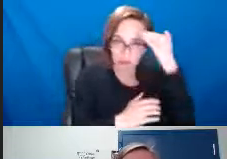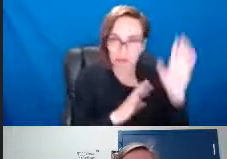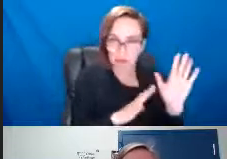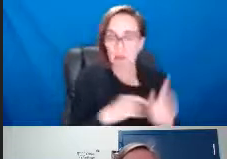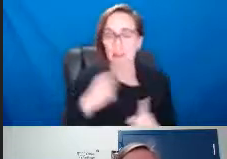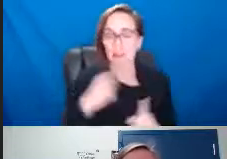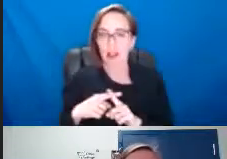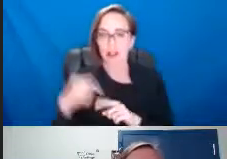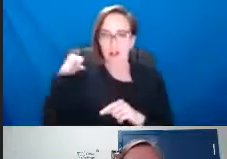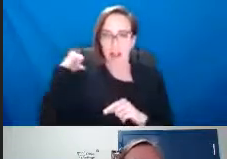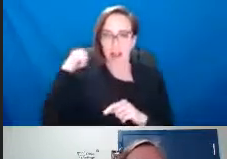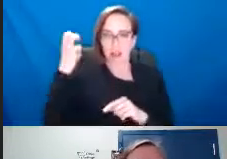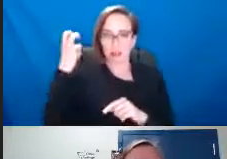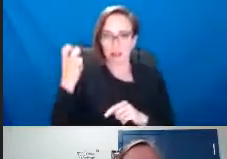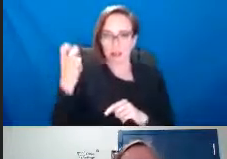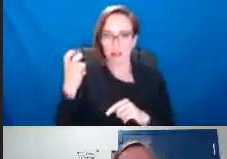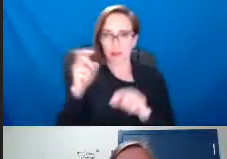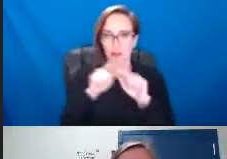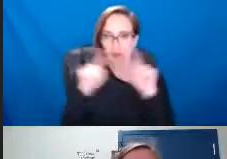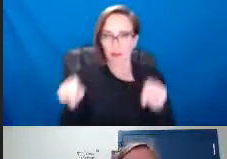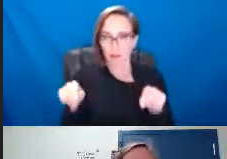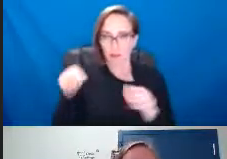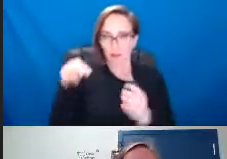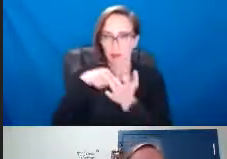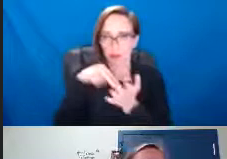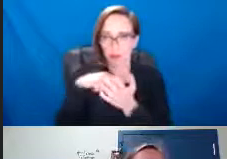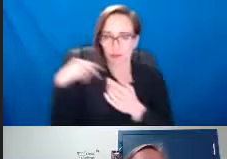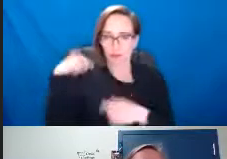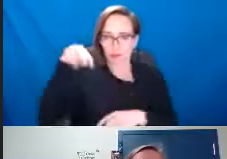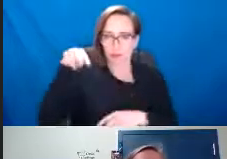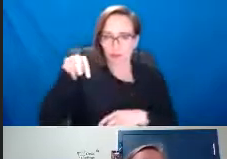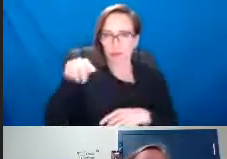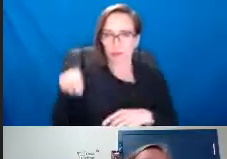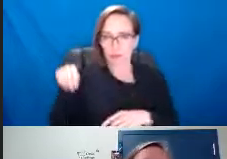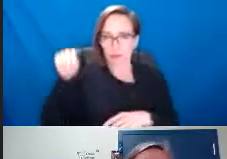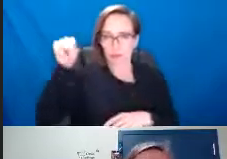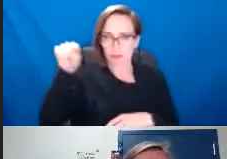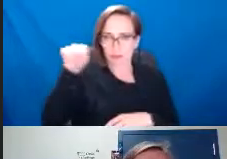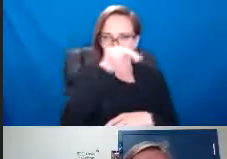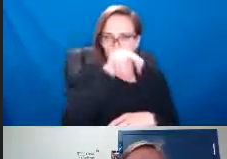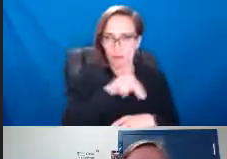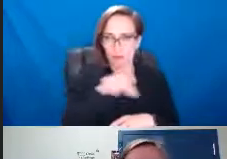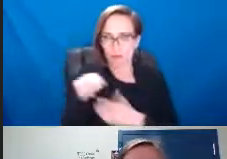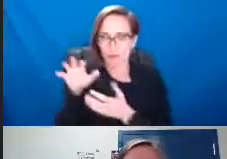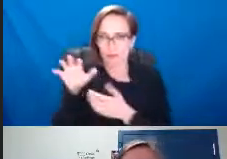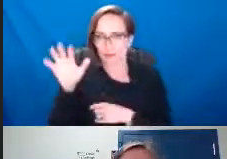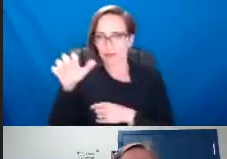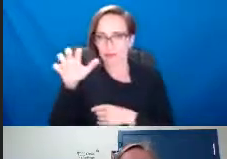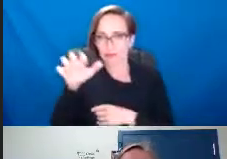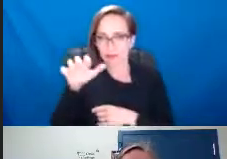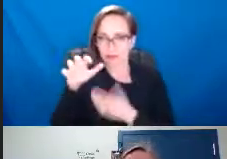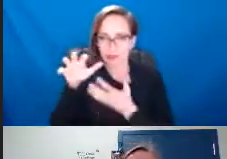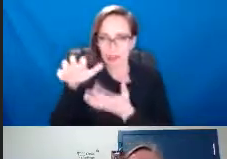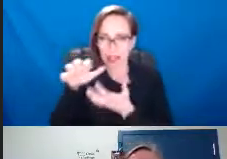the room, or the speaker just stood up, or the speaker is moving toward us, or people are laughing, or people are crying.